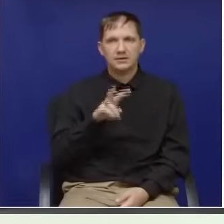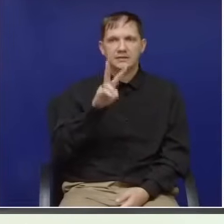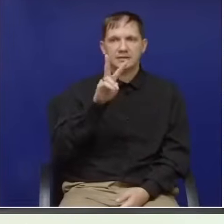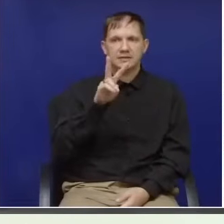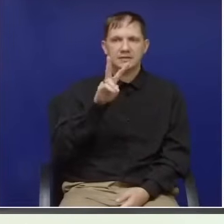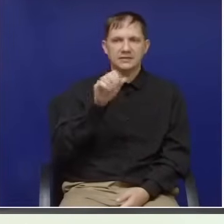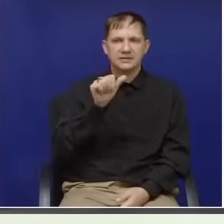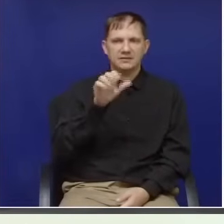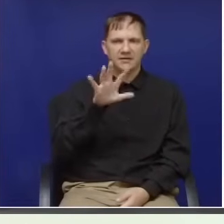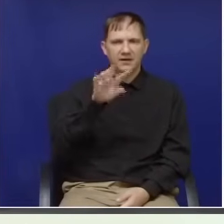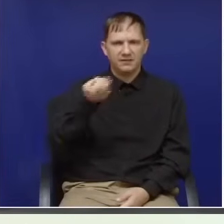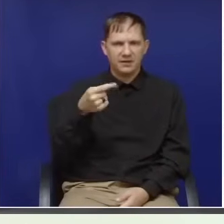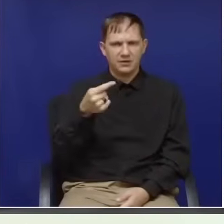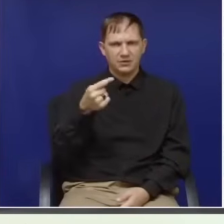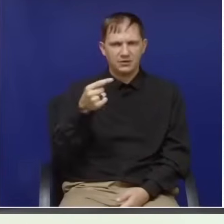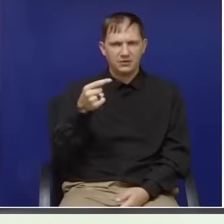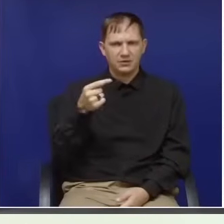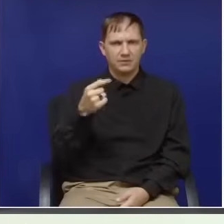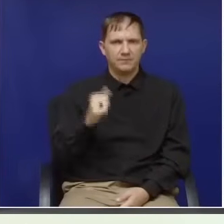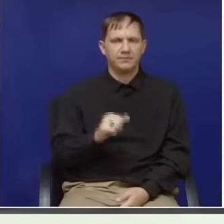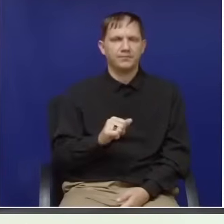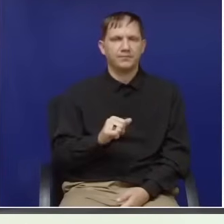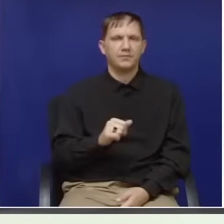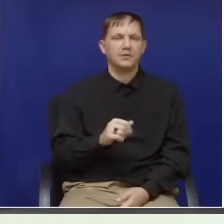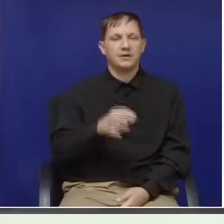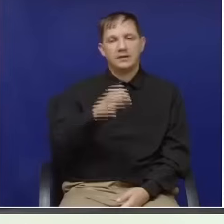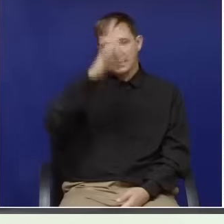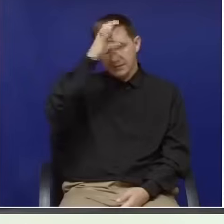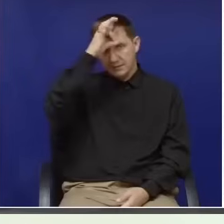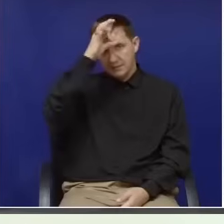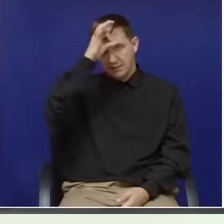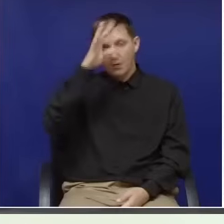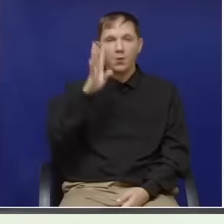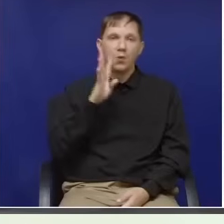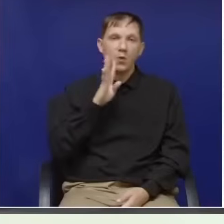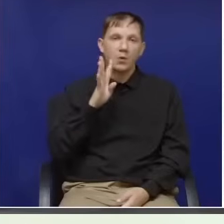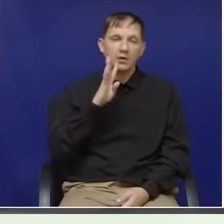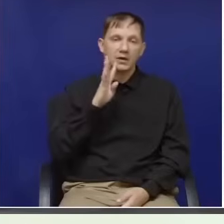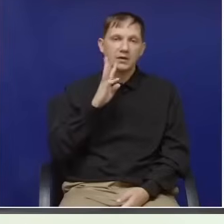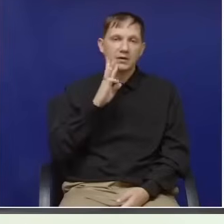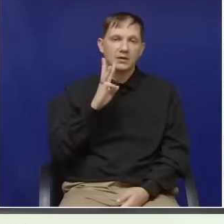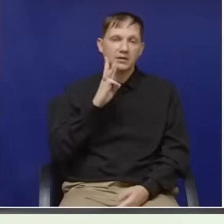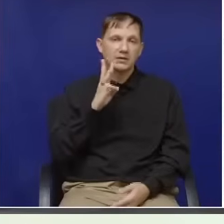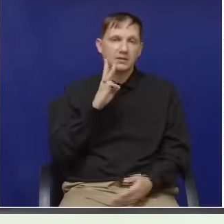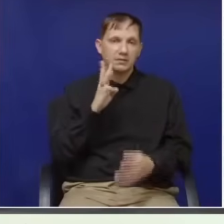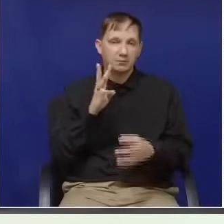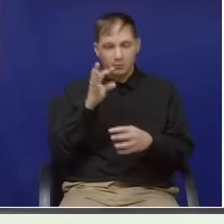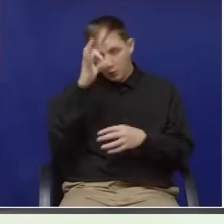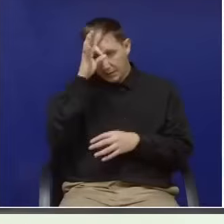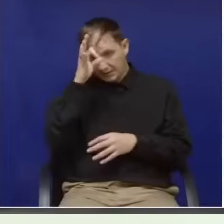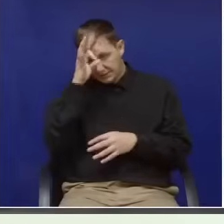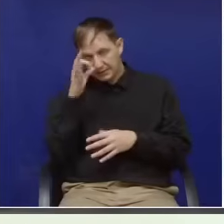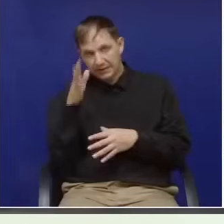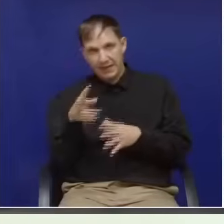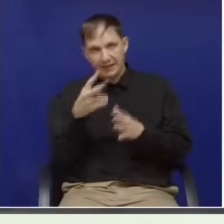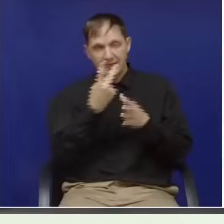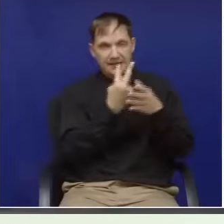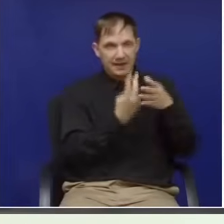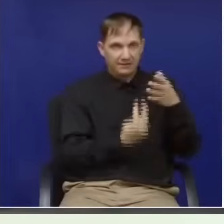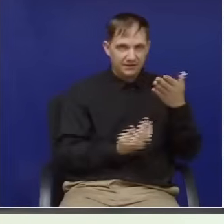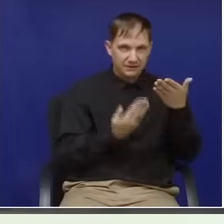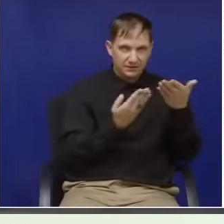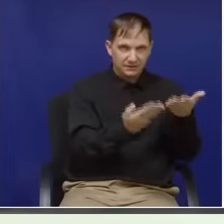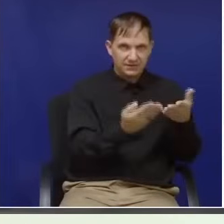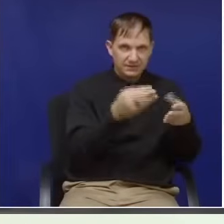10,865,029. Subs water policing and diving services. Water policing and diving services within